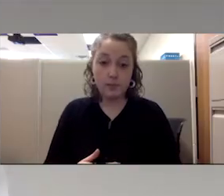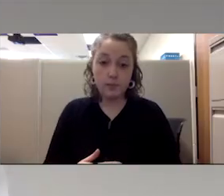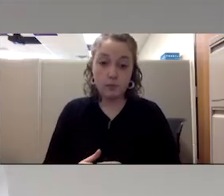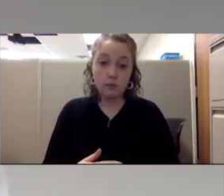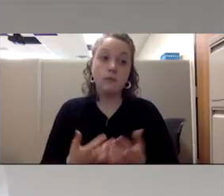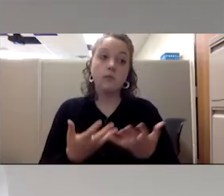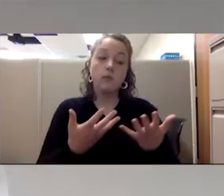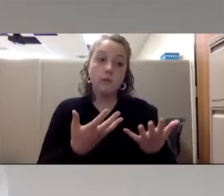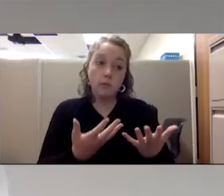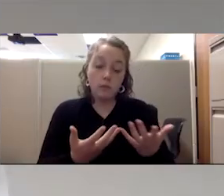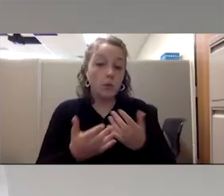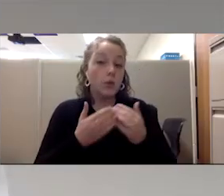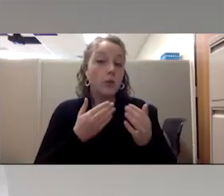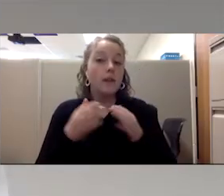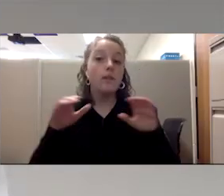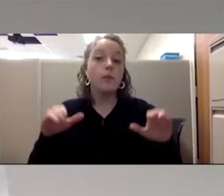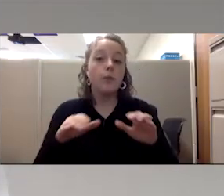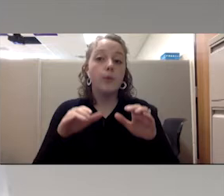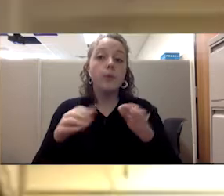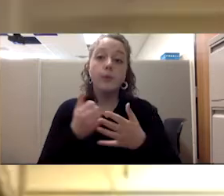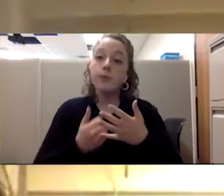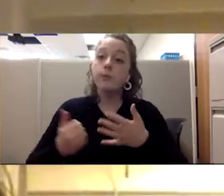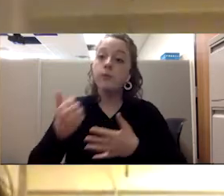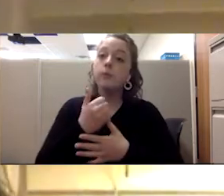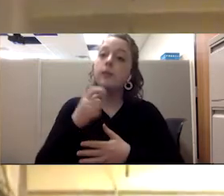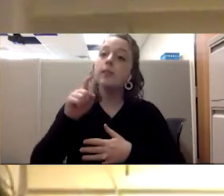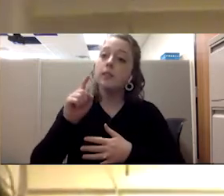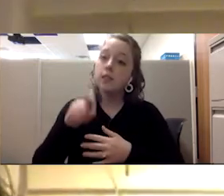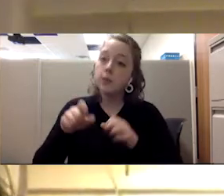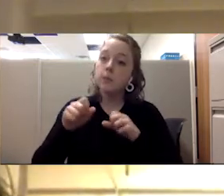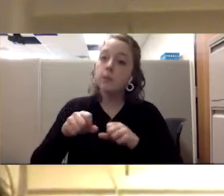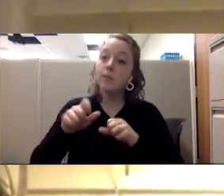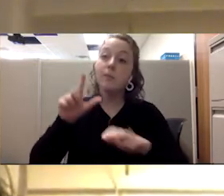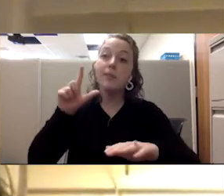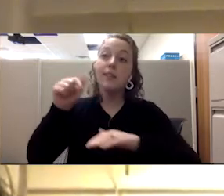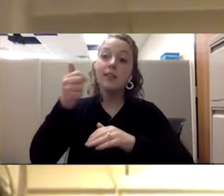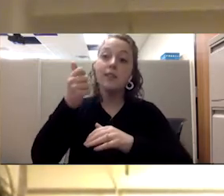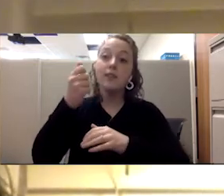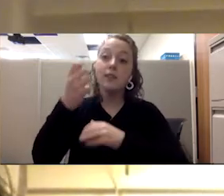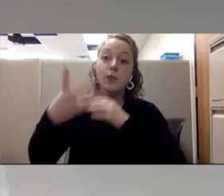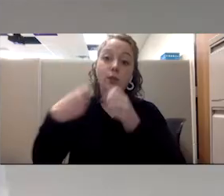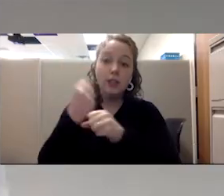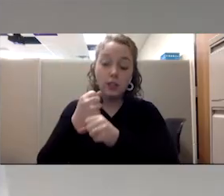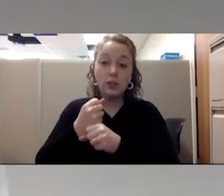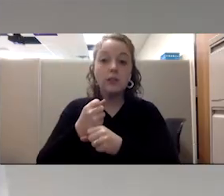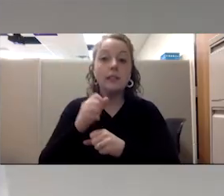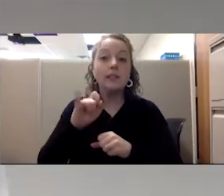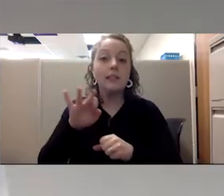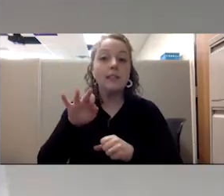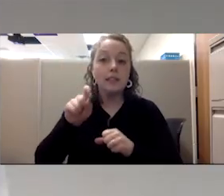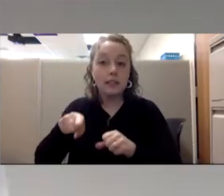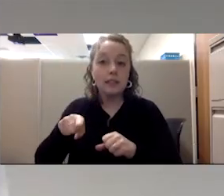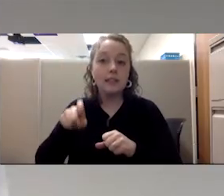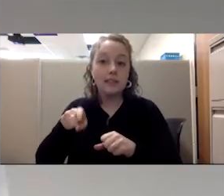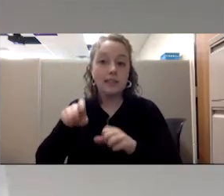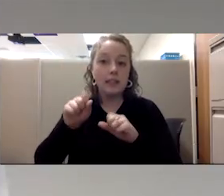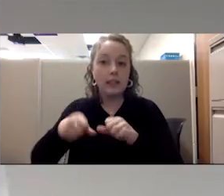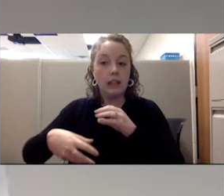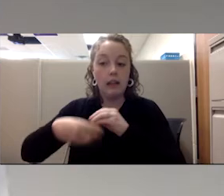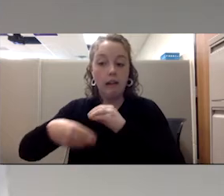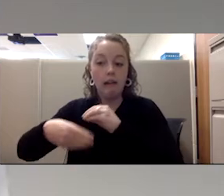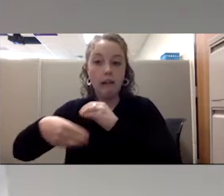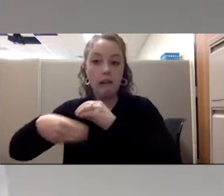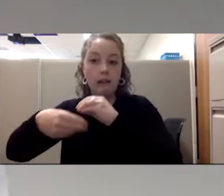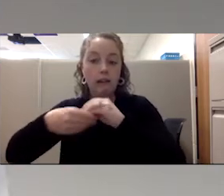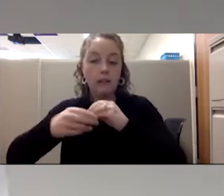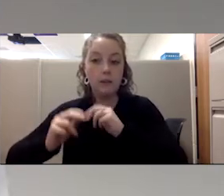something we can add on to, I would say. And yeah. Again, I don't know how you do that. There's a huge area, obviously, there that we're going to bulldoze of